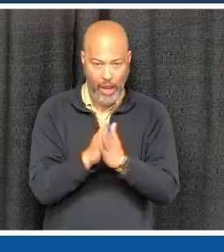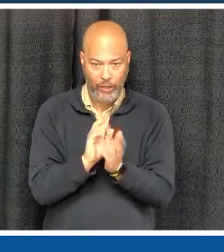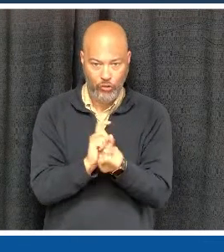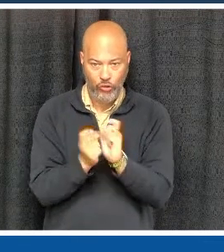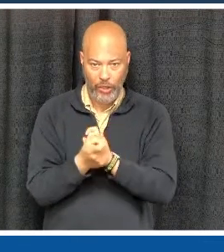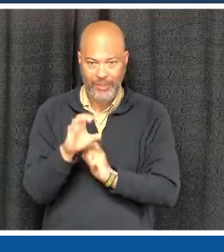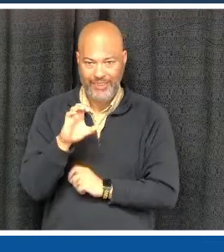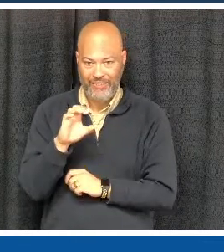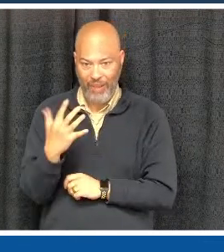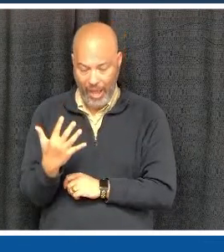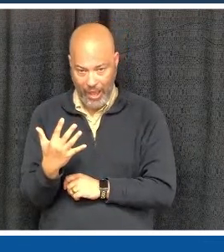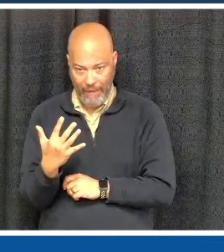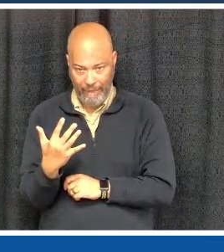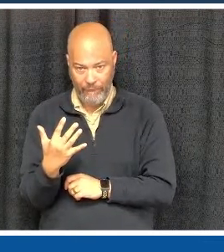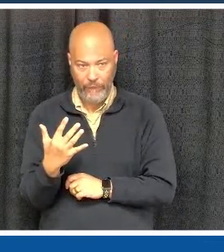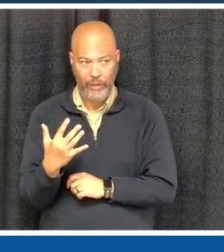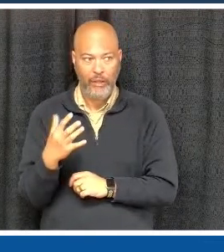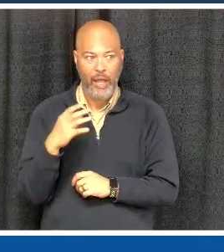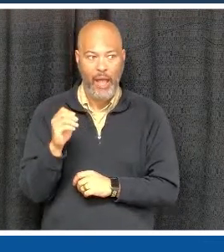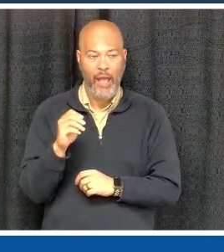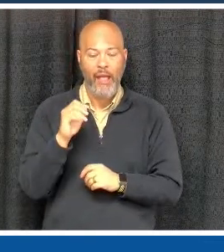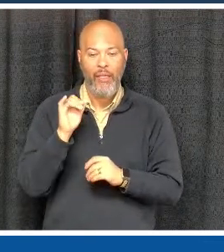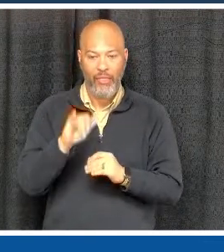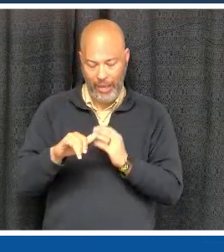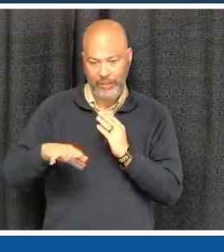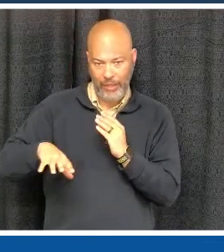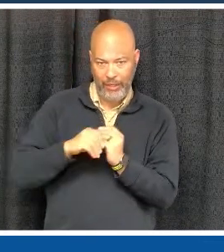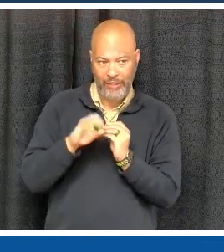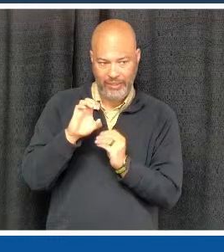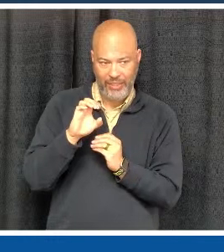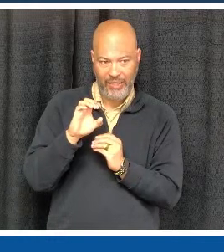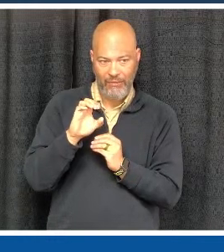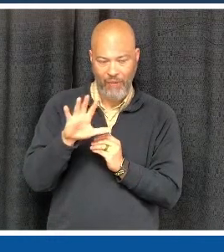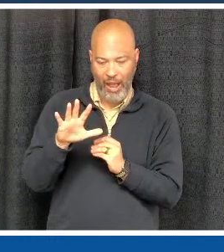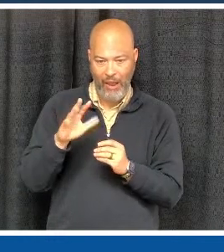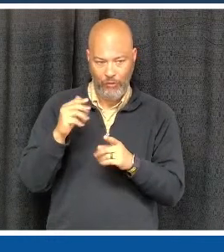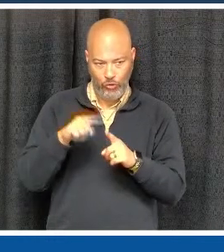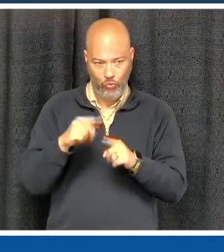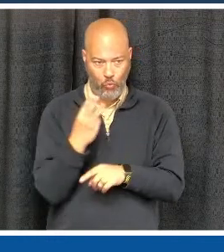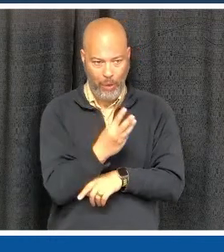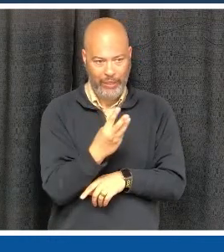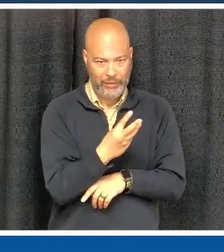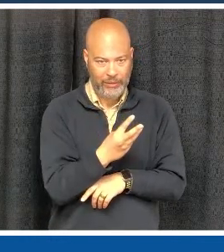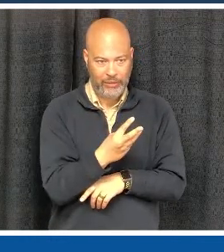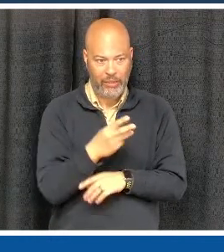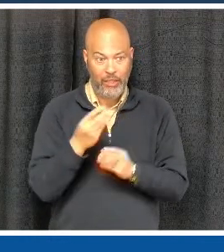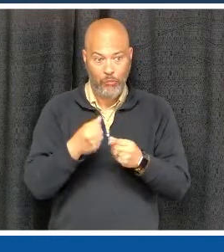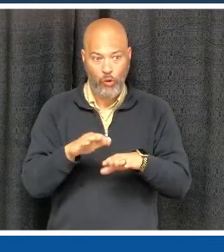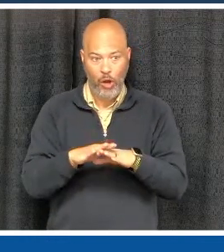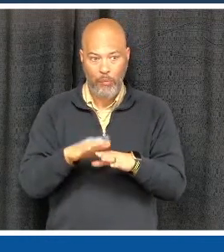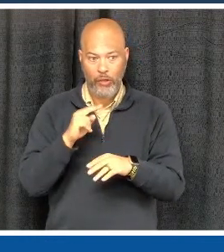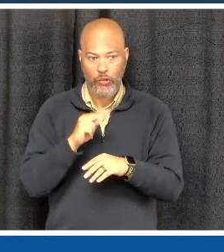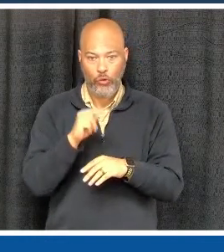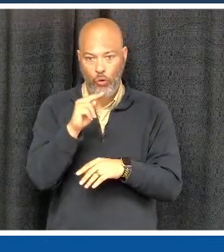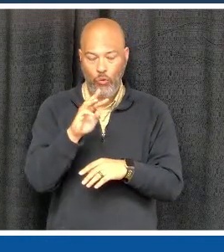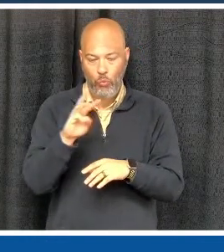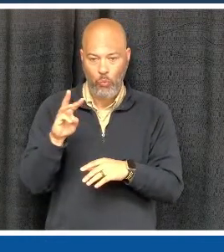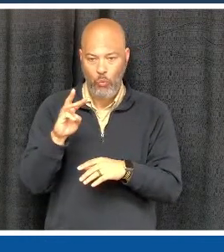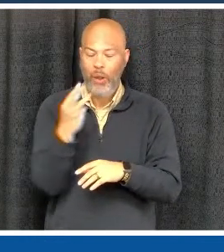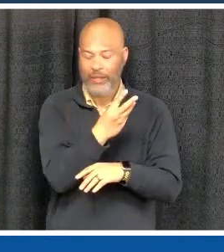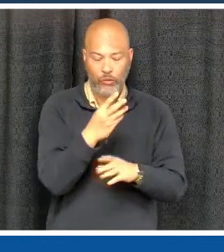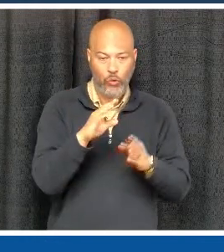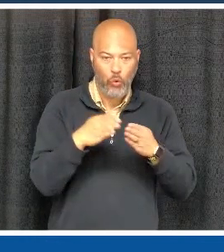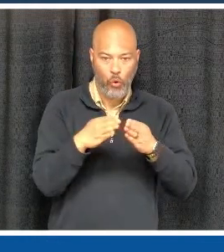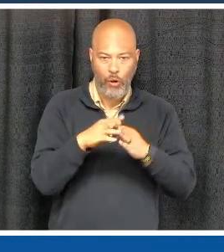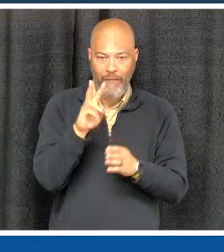go to C5, and it is extension of C5 to the west. The property is located at the northwest corner of Vintage Way